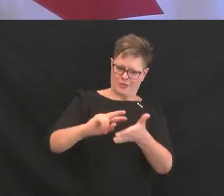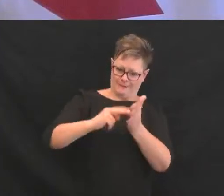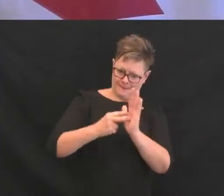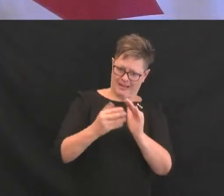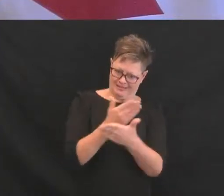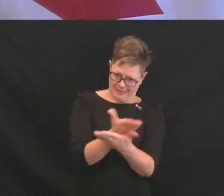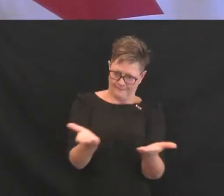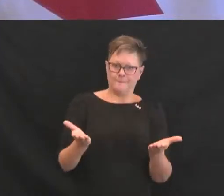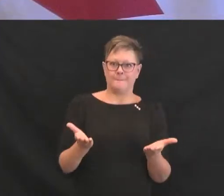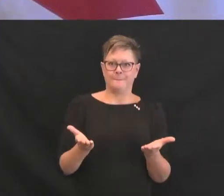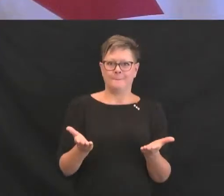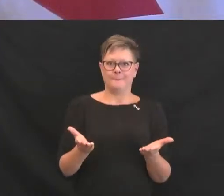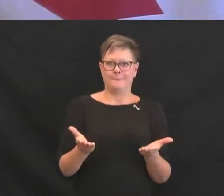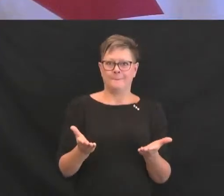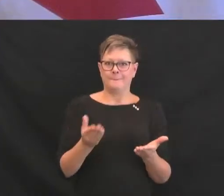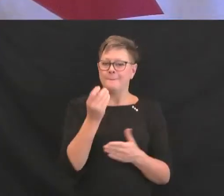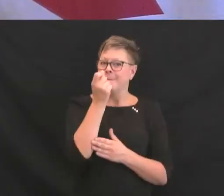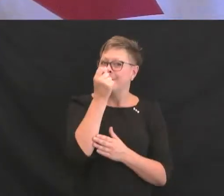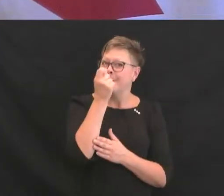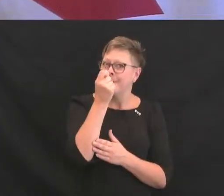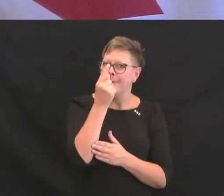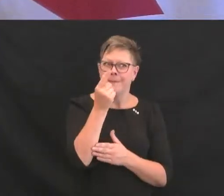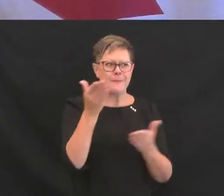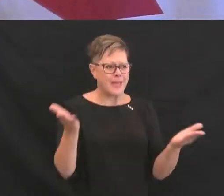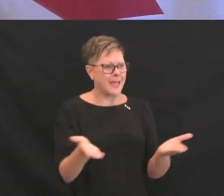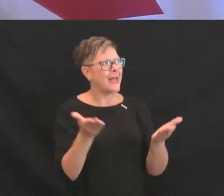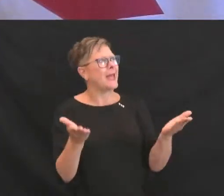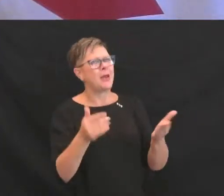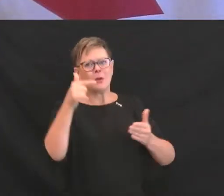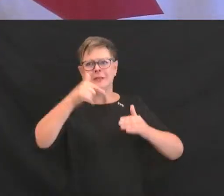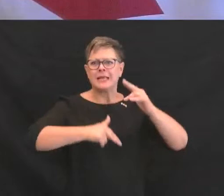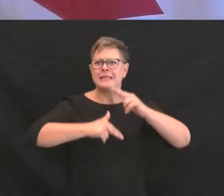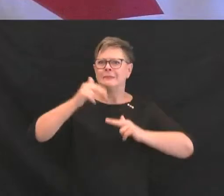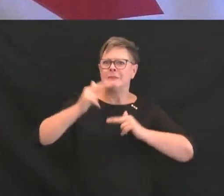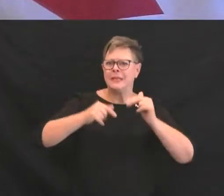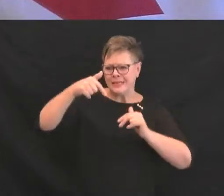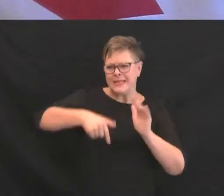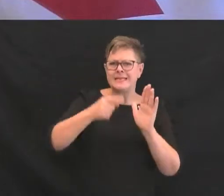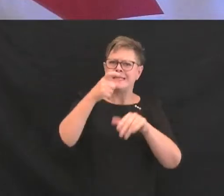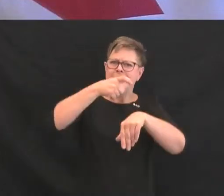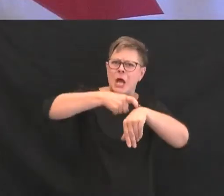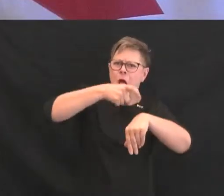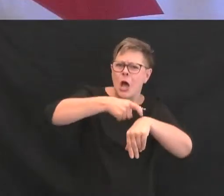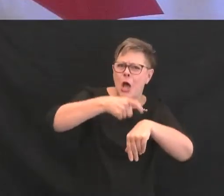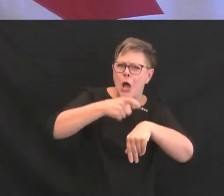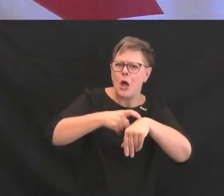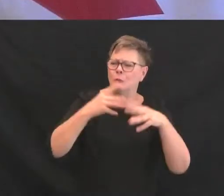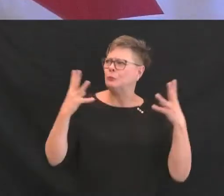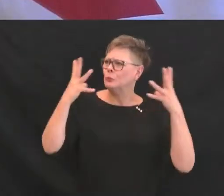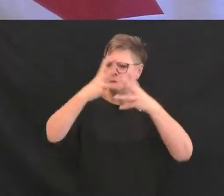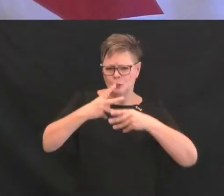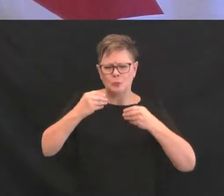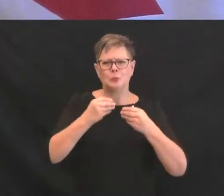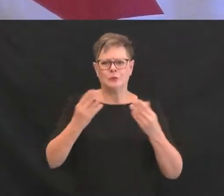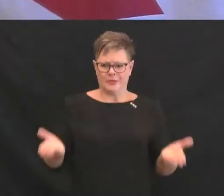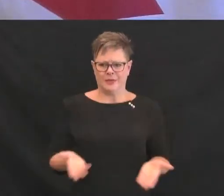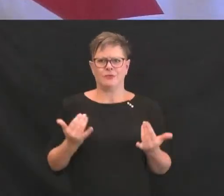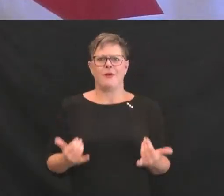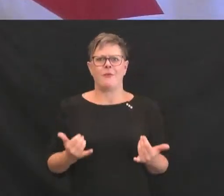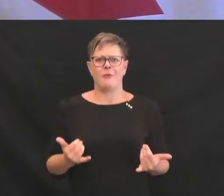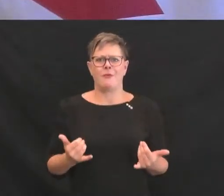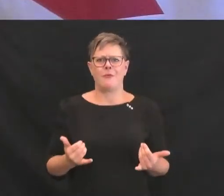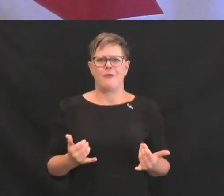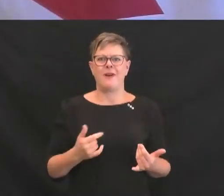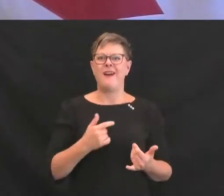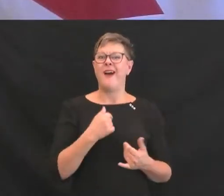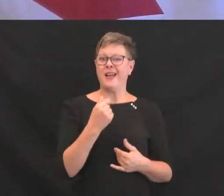doing this in such a historic moment in a historic setting. And I said last night to all